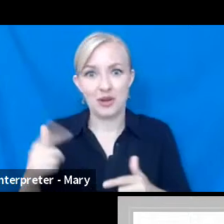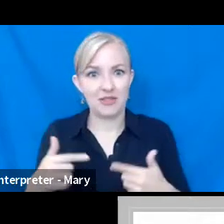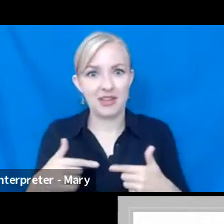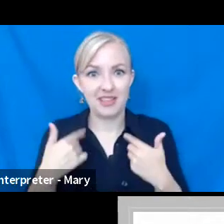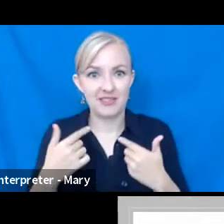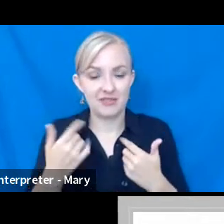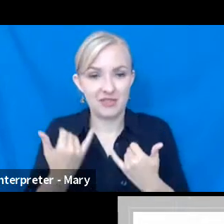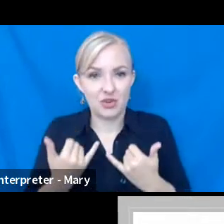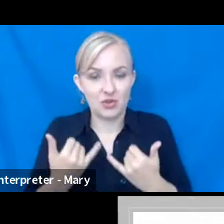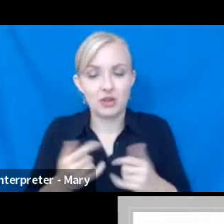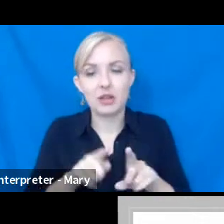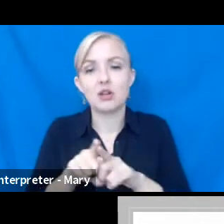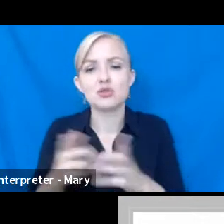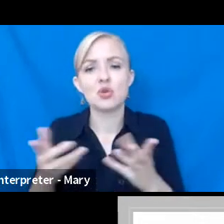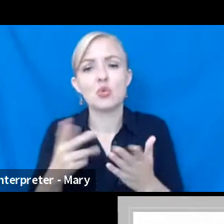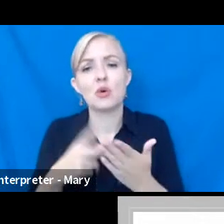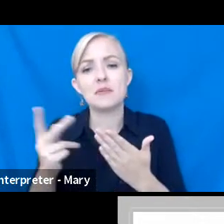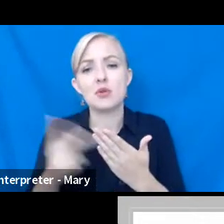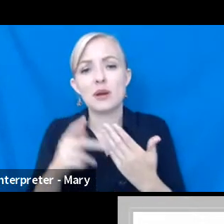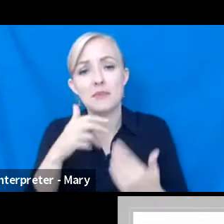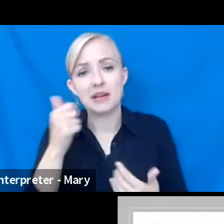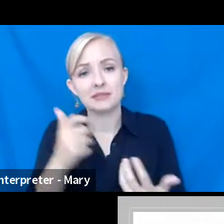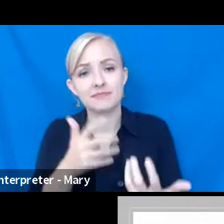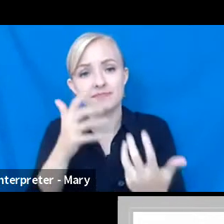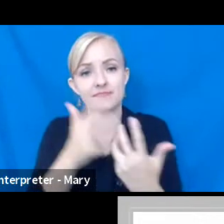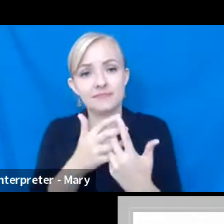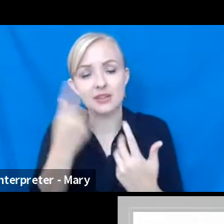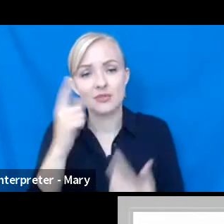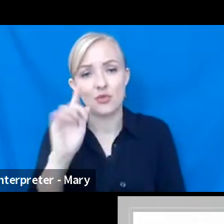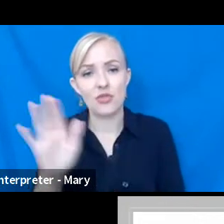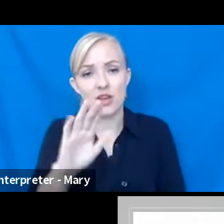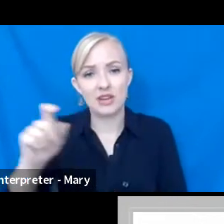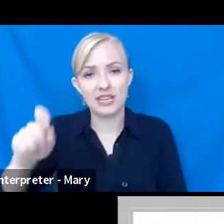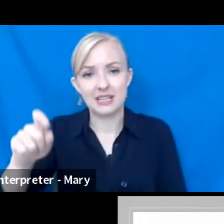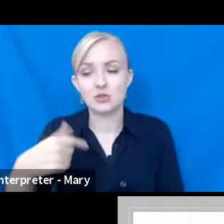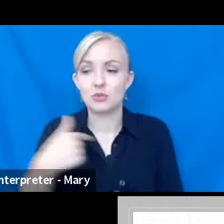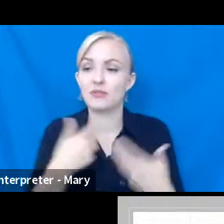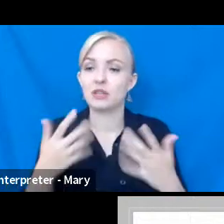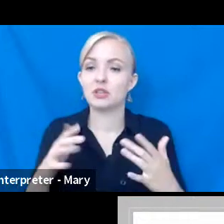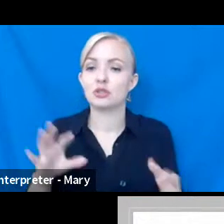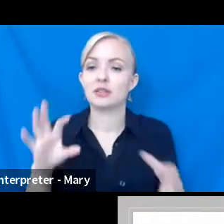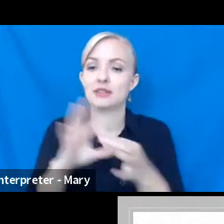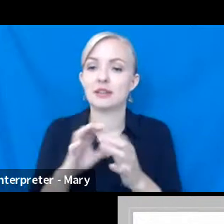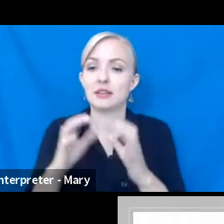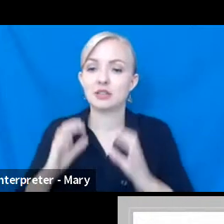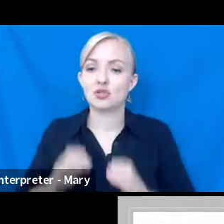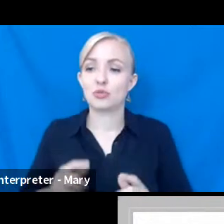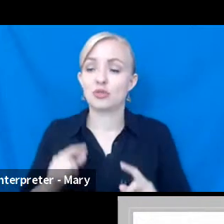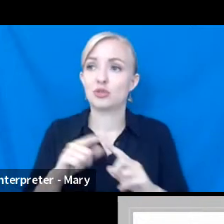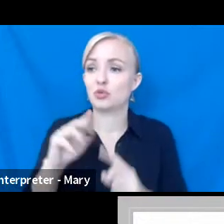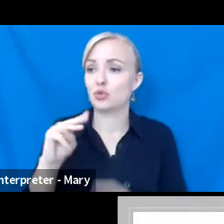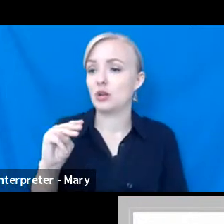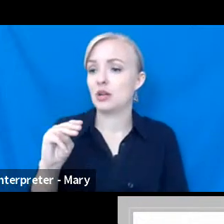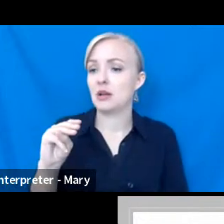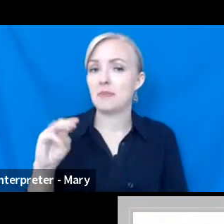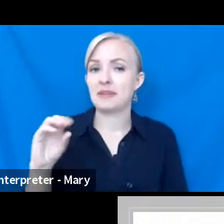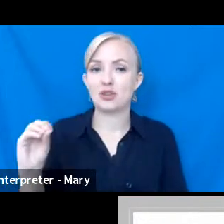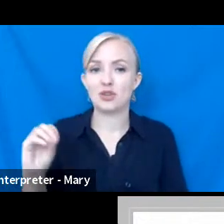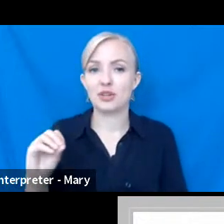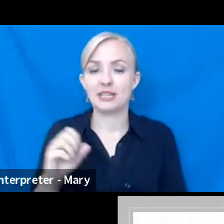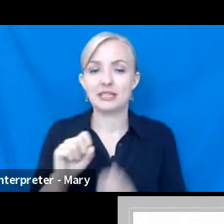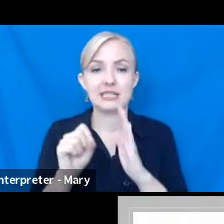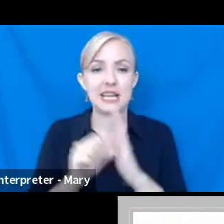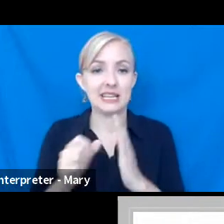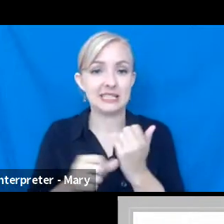currently living, and what program is best suited for their needs. We've connected consumers to the Missouri State Assistance